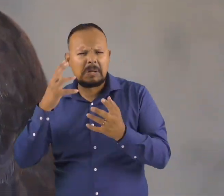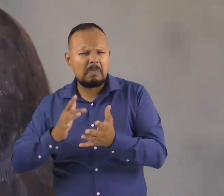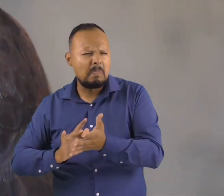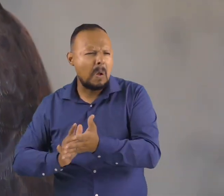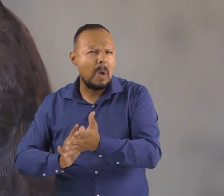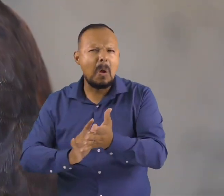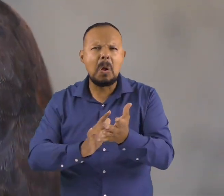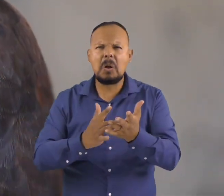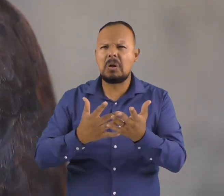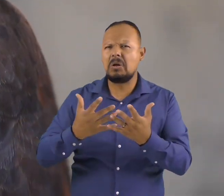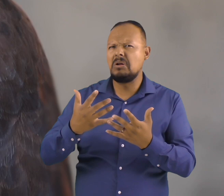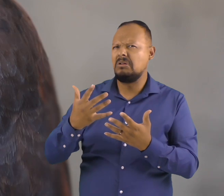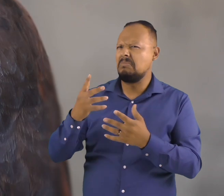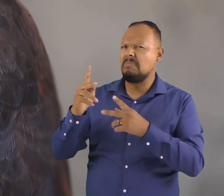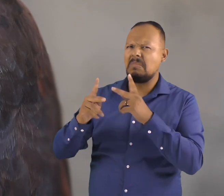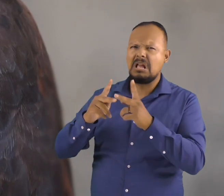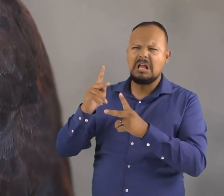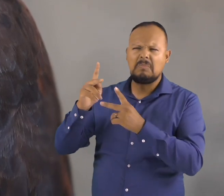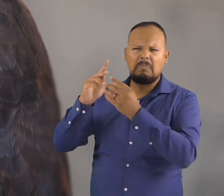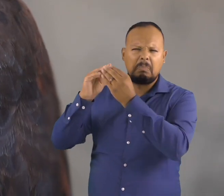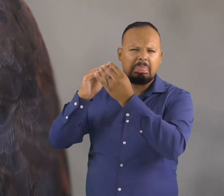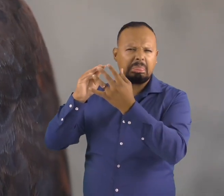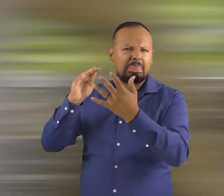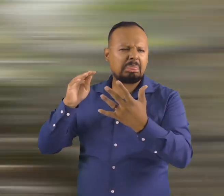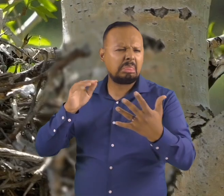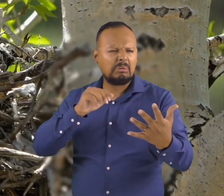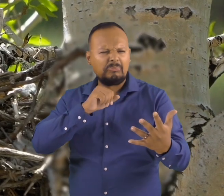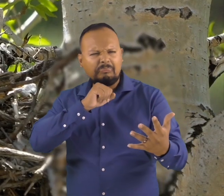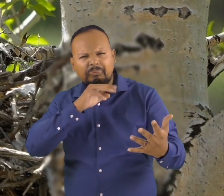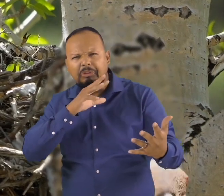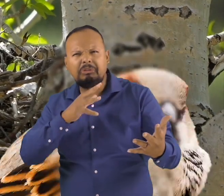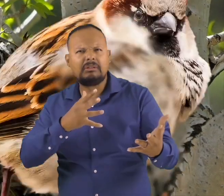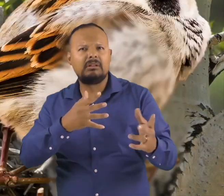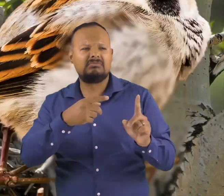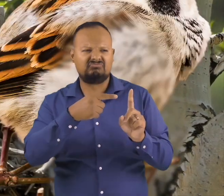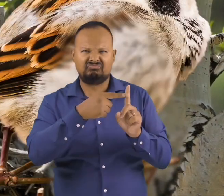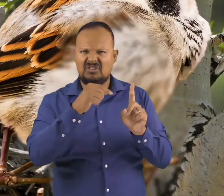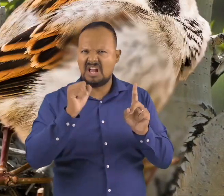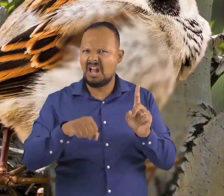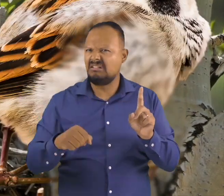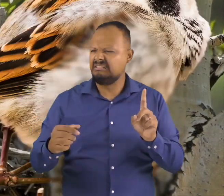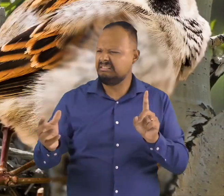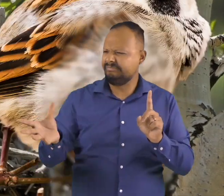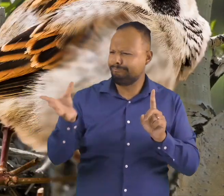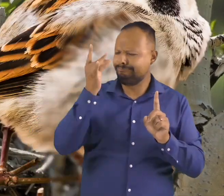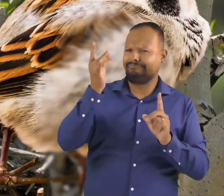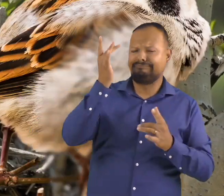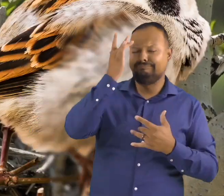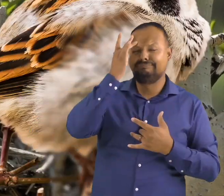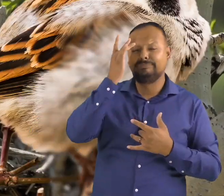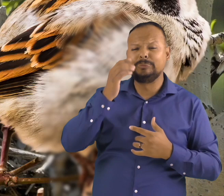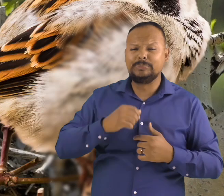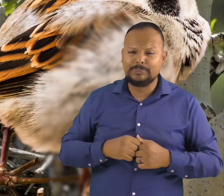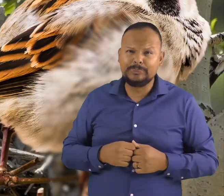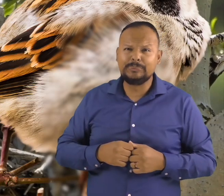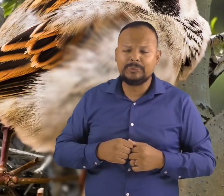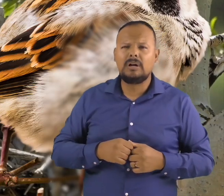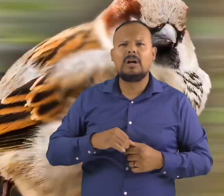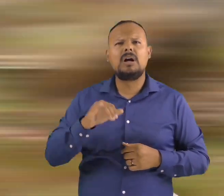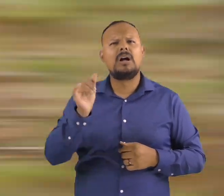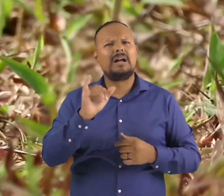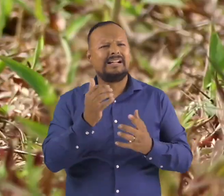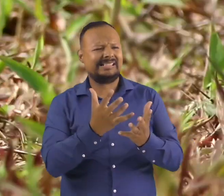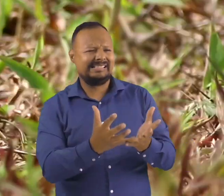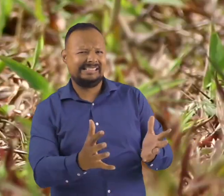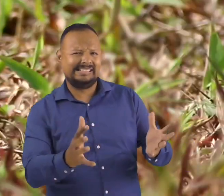can ingest too many toxins and become sick. Hawks also share their nests with some small bird species,